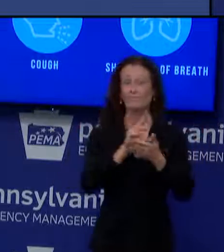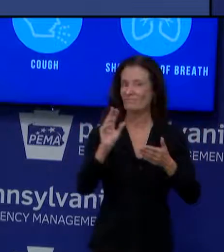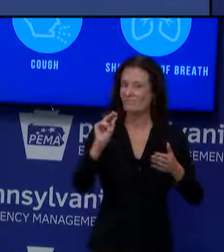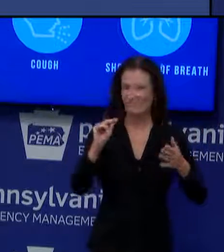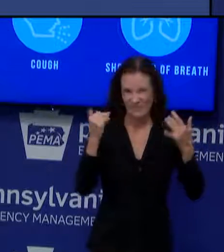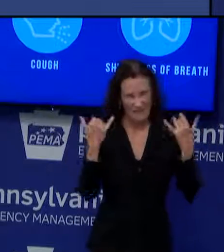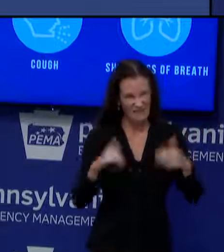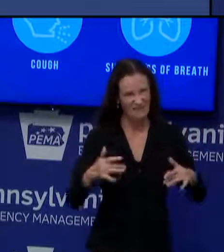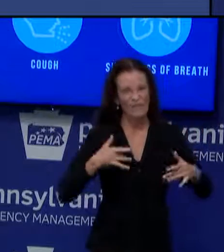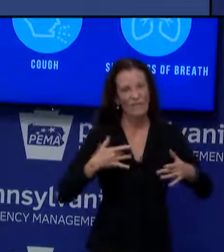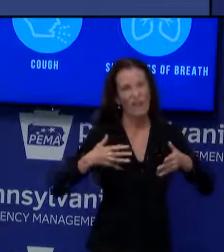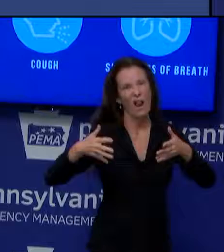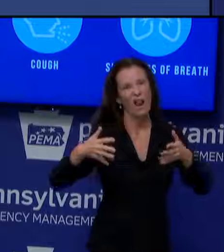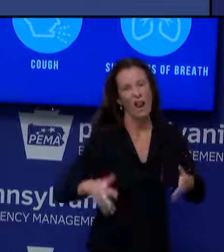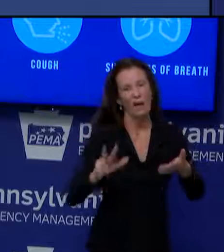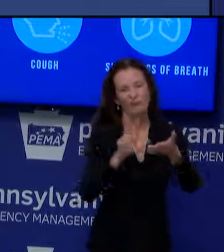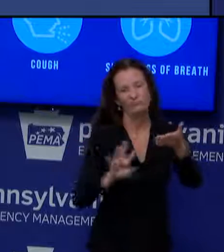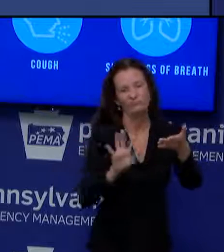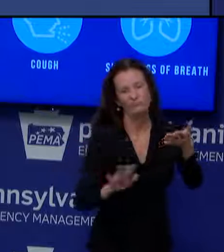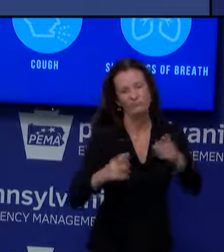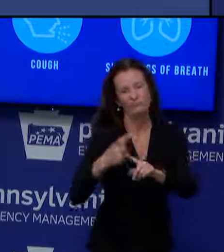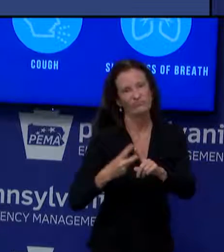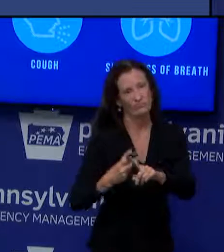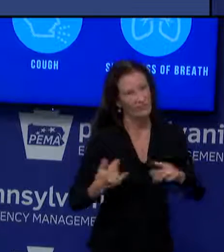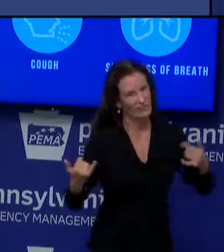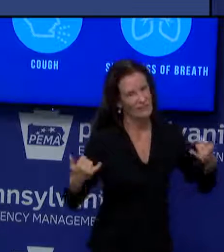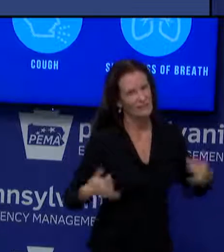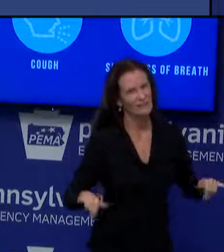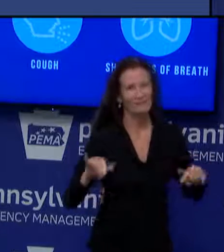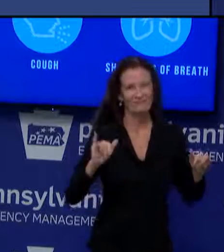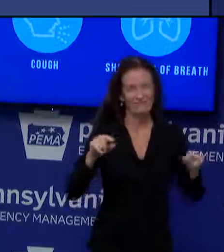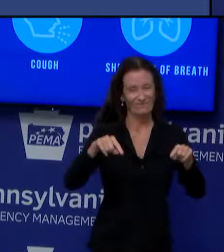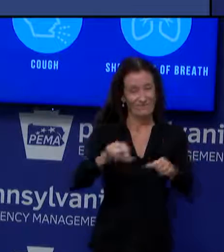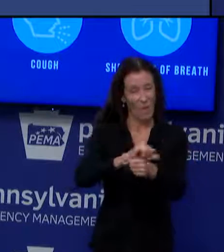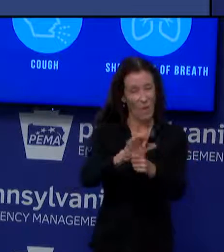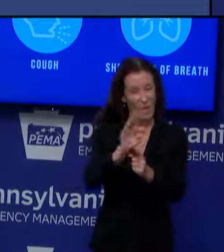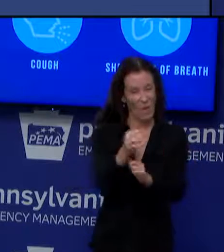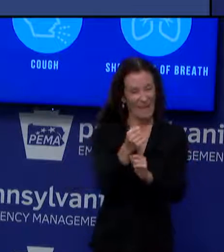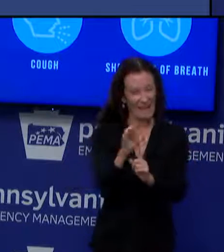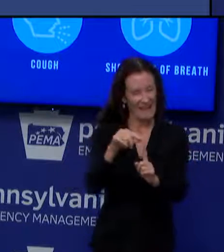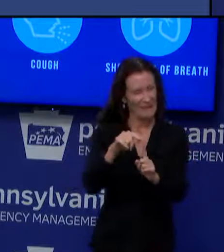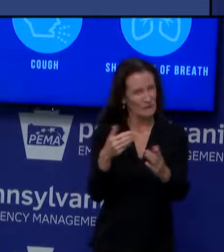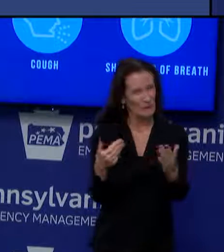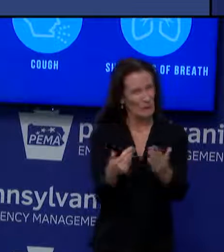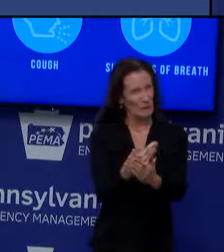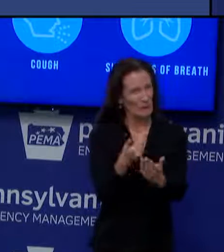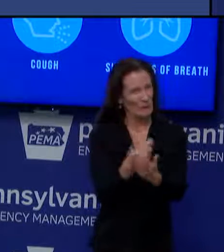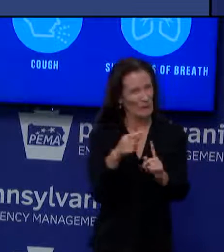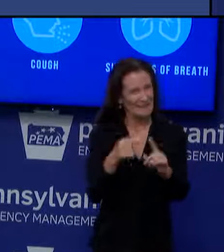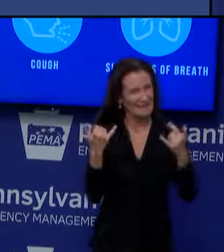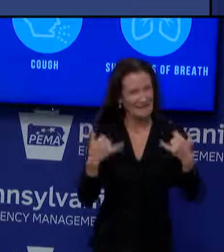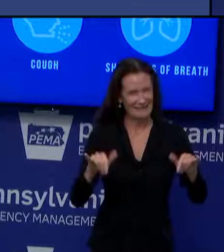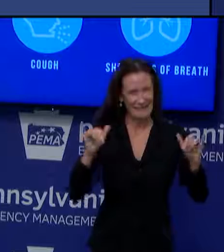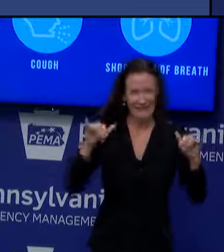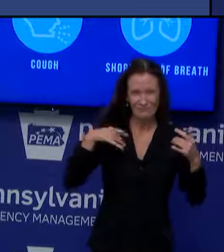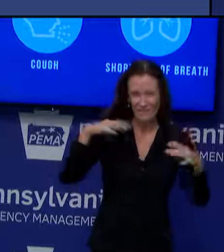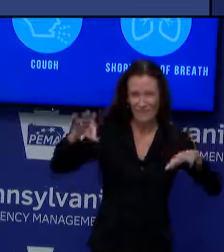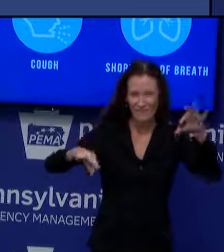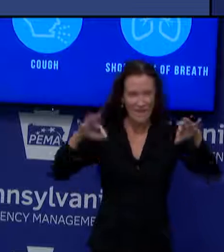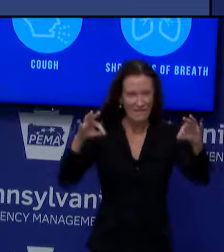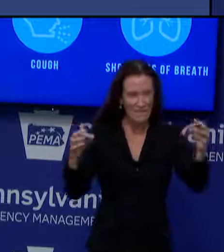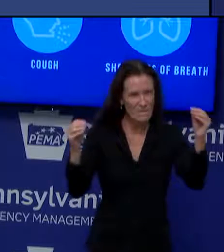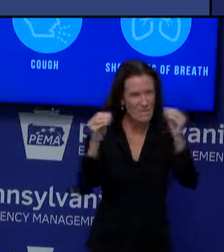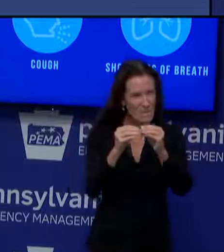we go along. This is a novel or new coronavirus. Long-term impacts from COVID-19 are more likely